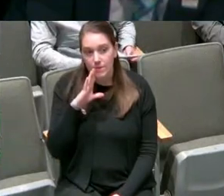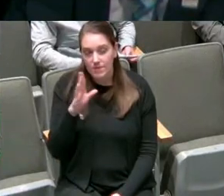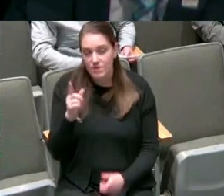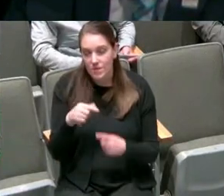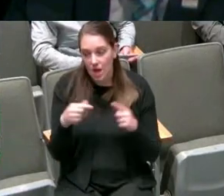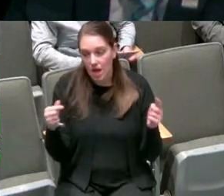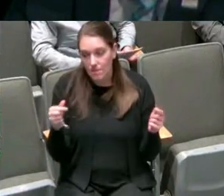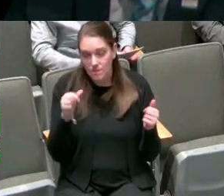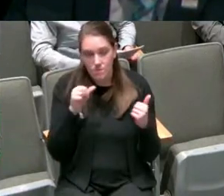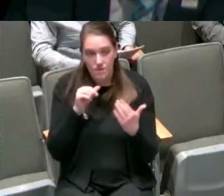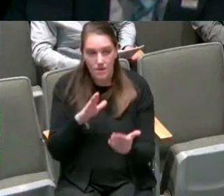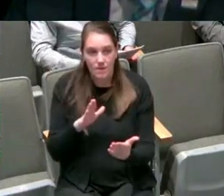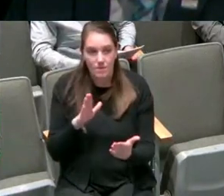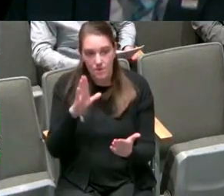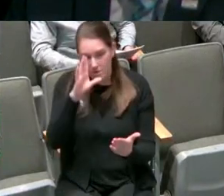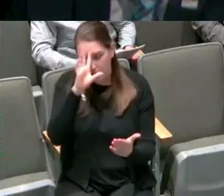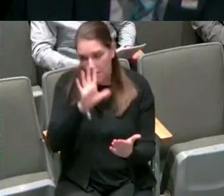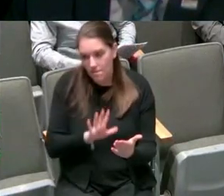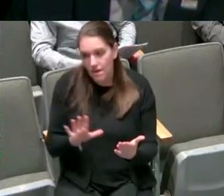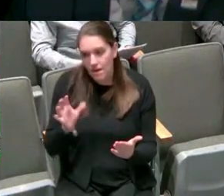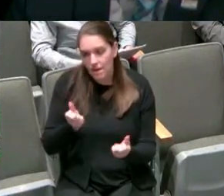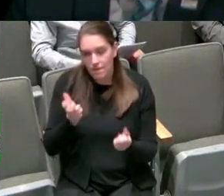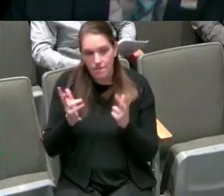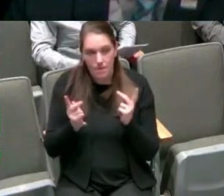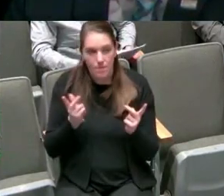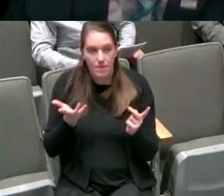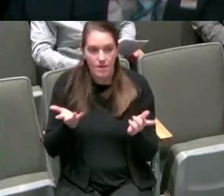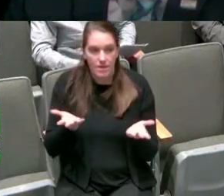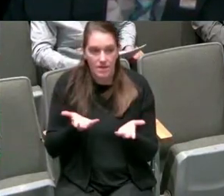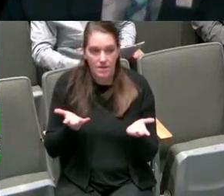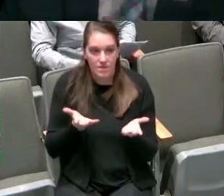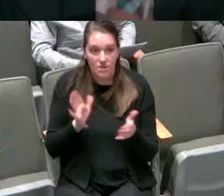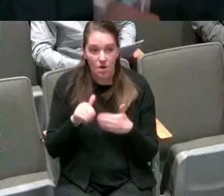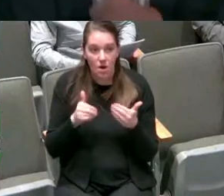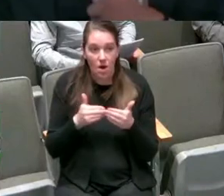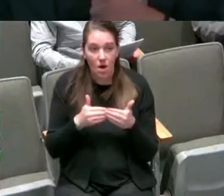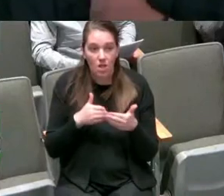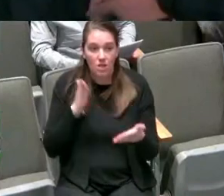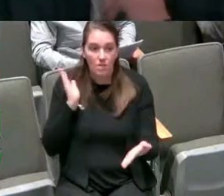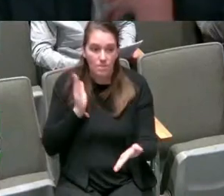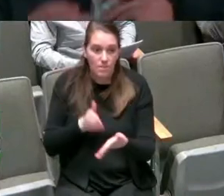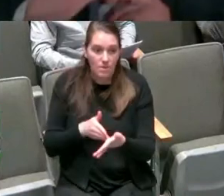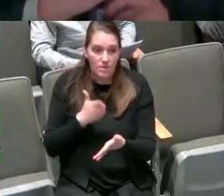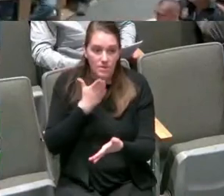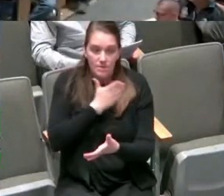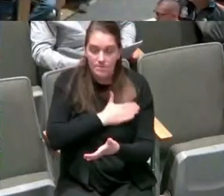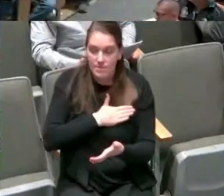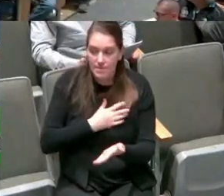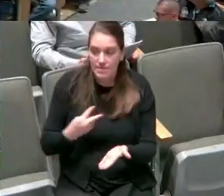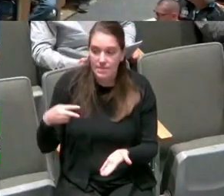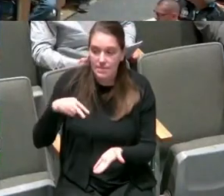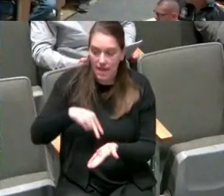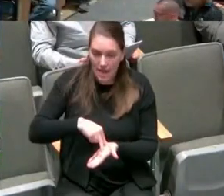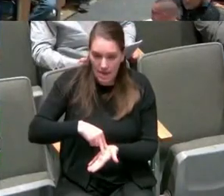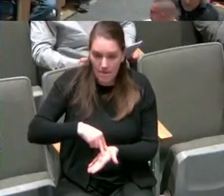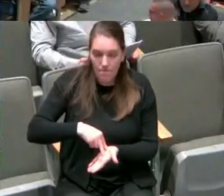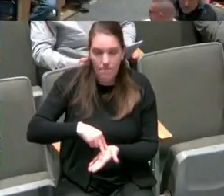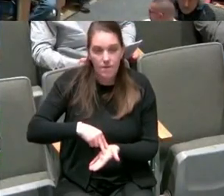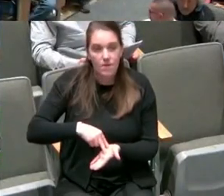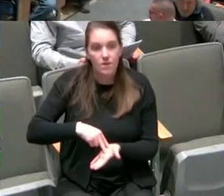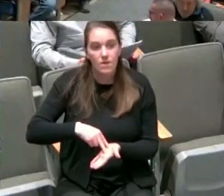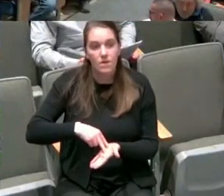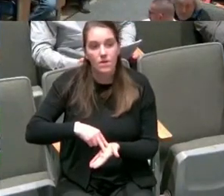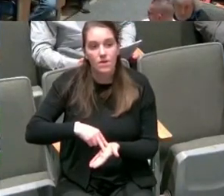because we know about how many people are here all opposed please stand up and hold your